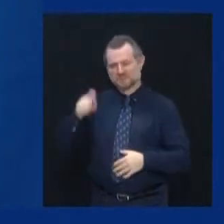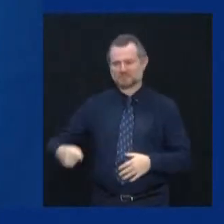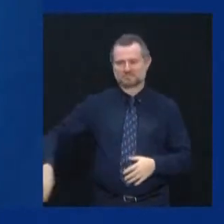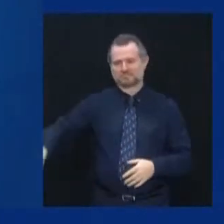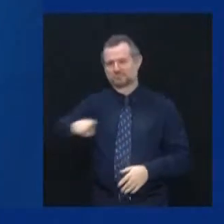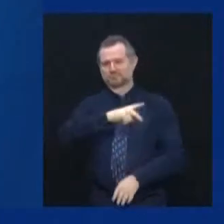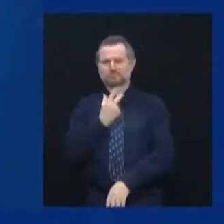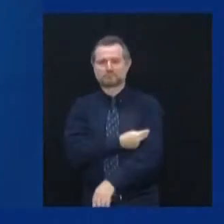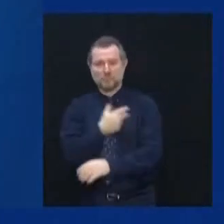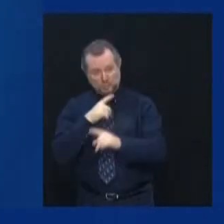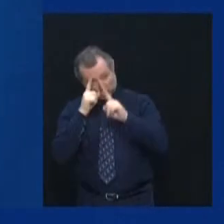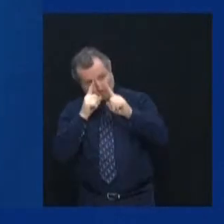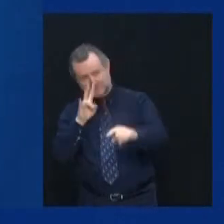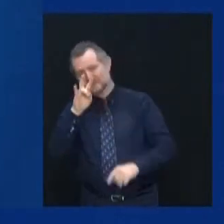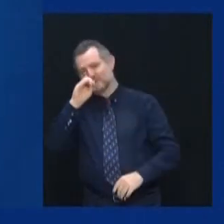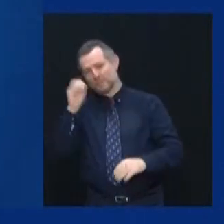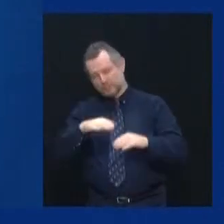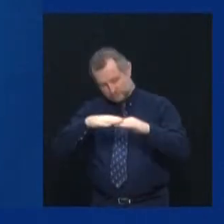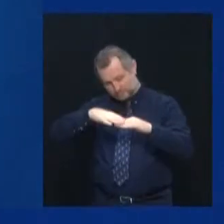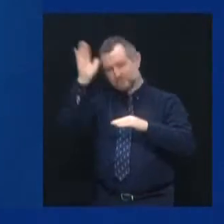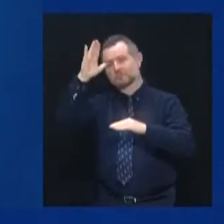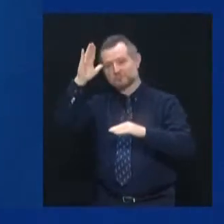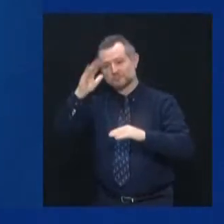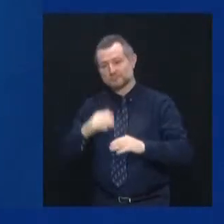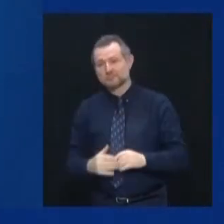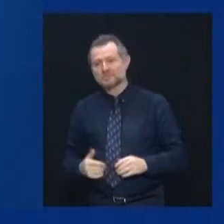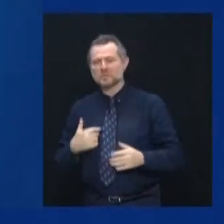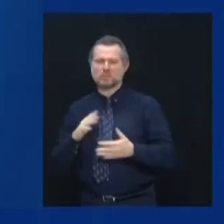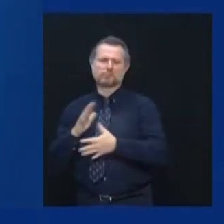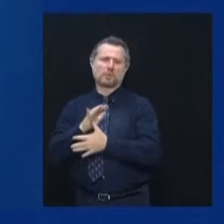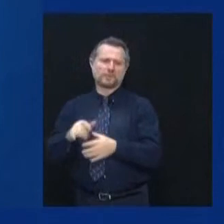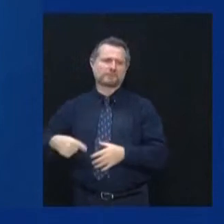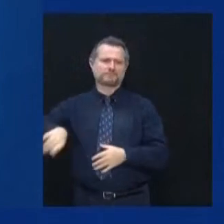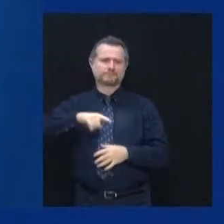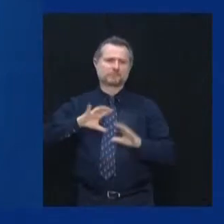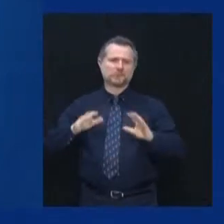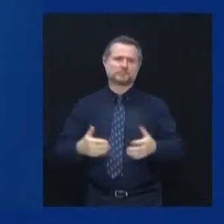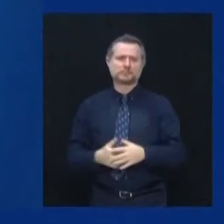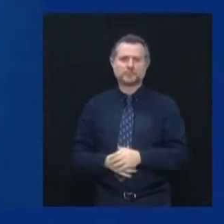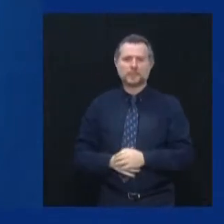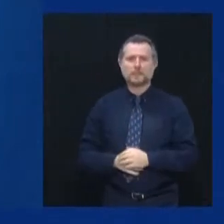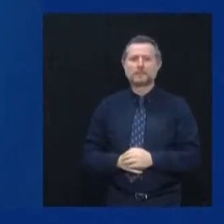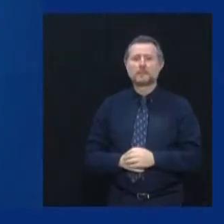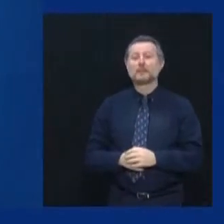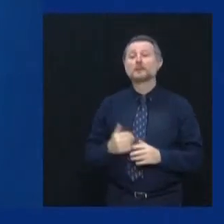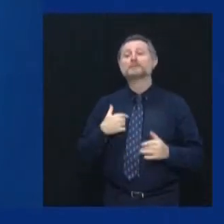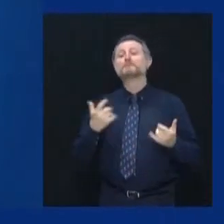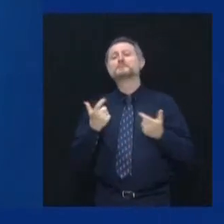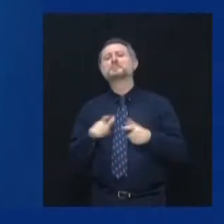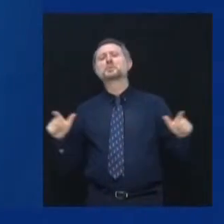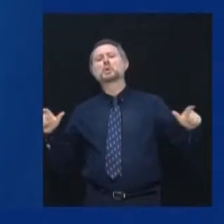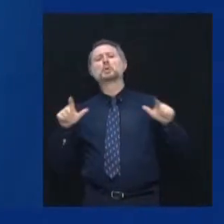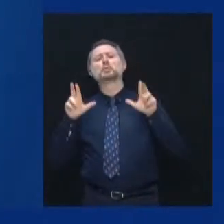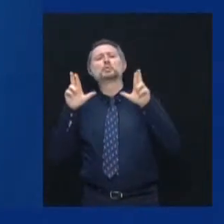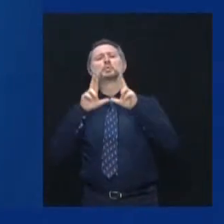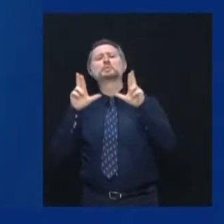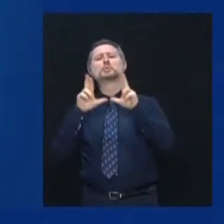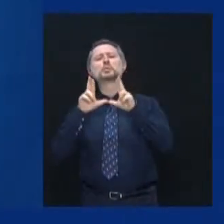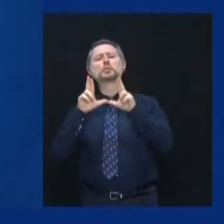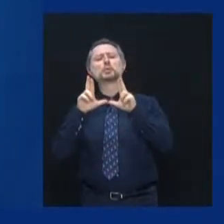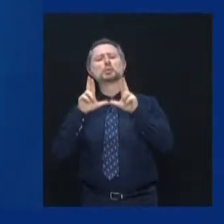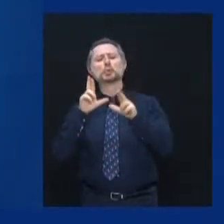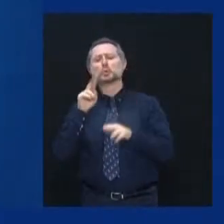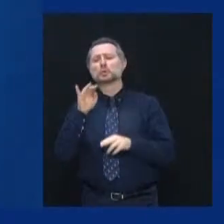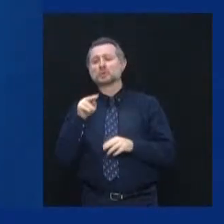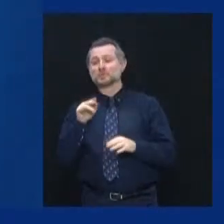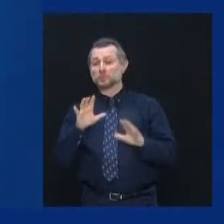70%. So keep them as a priority. The large union groups that have